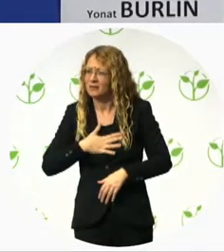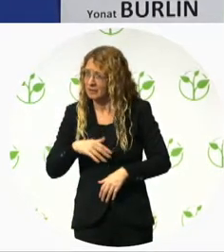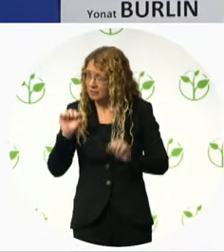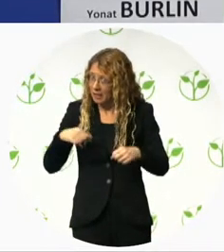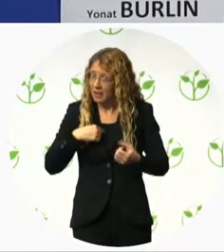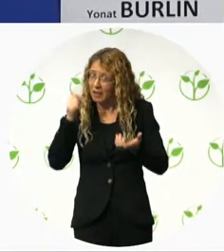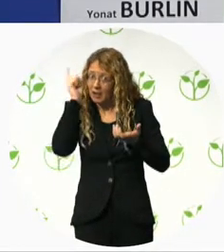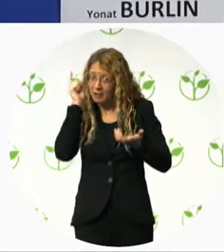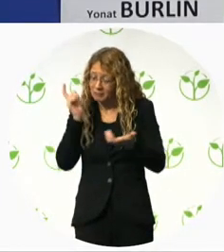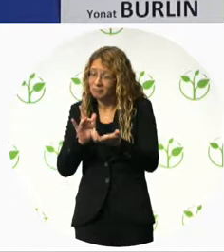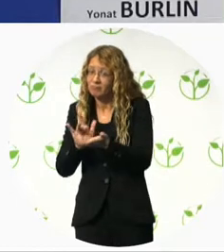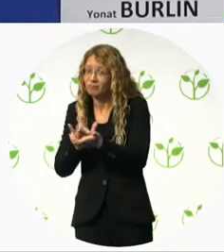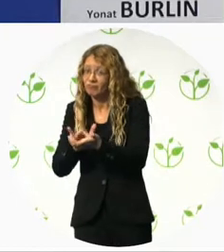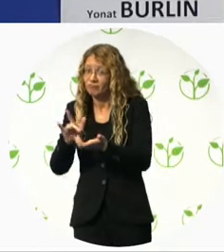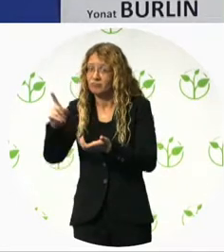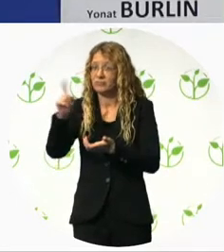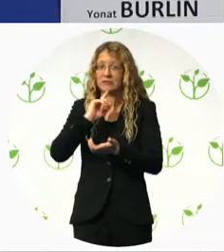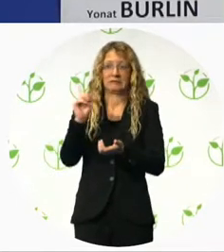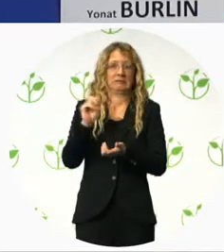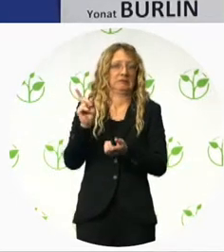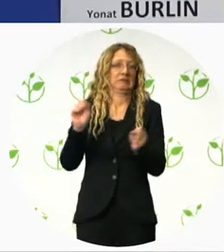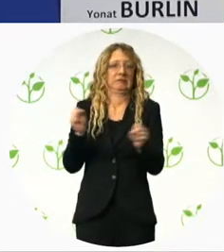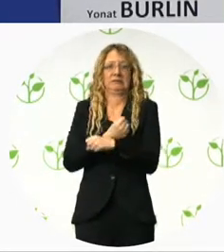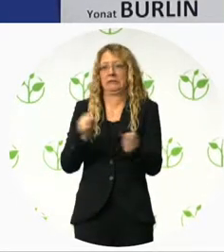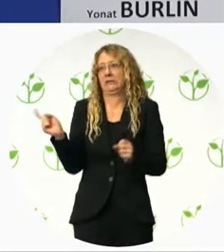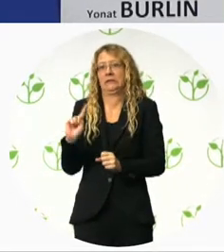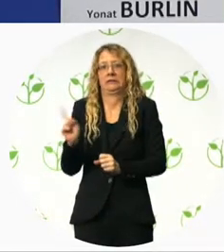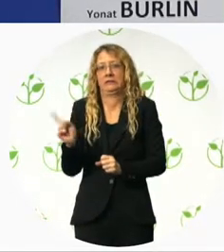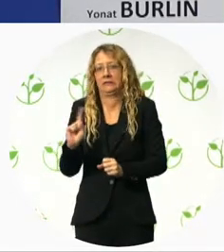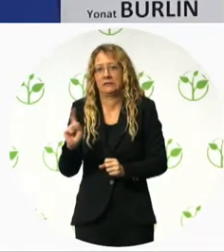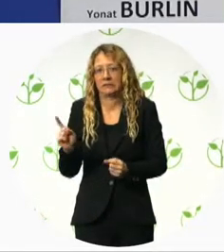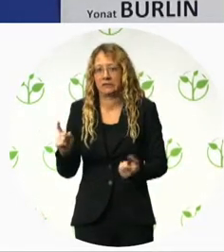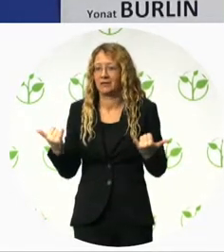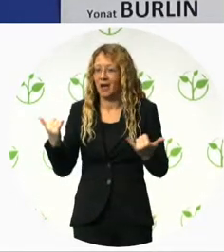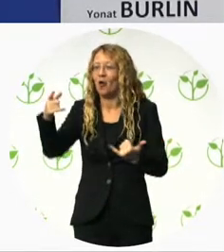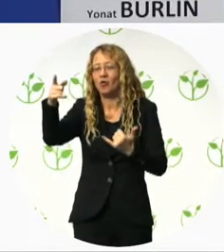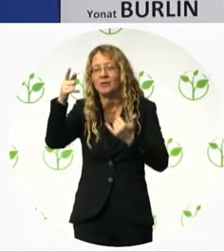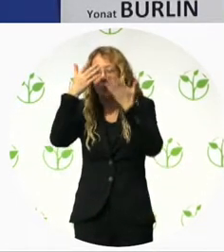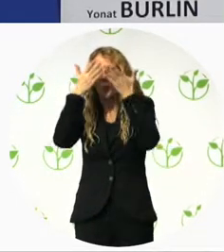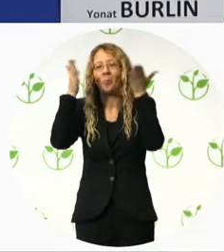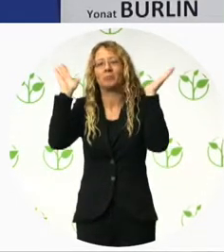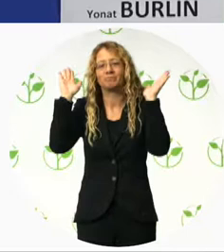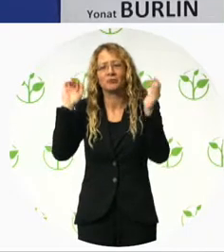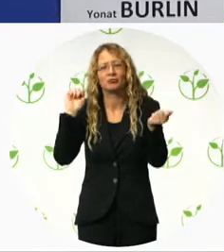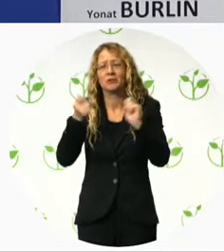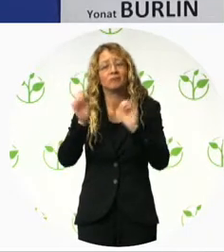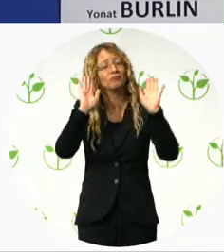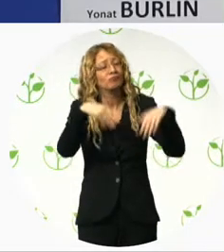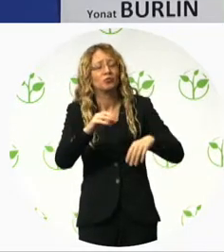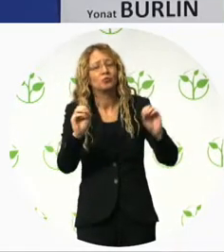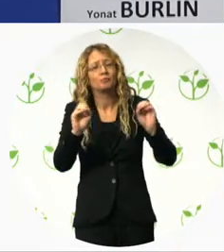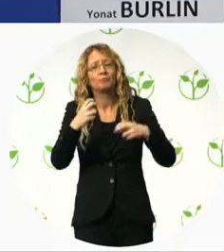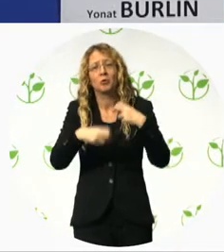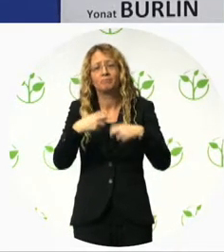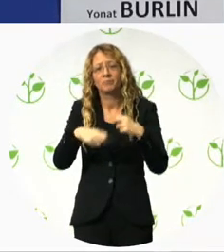chance. So now they all have phones in their theaters making them accessible, and it's all about accessibility and not about phones anymore.